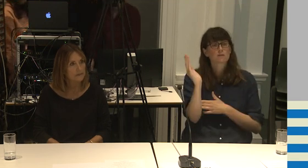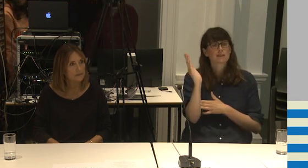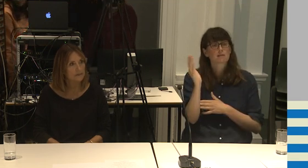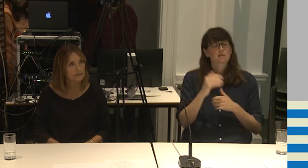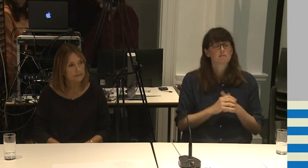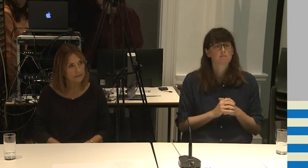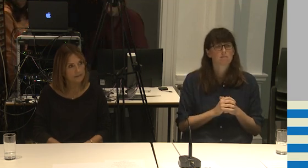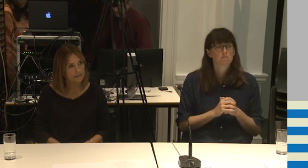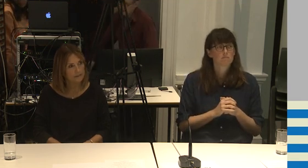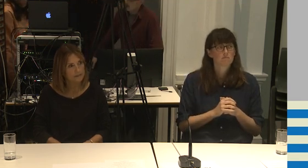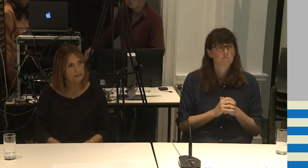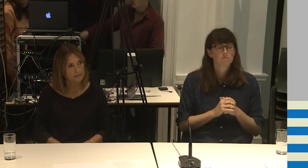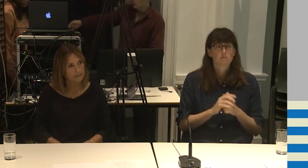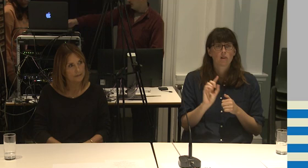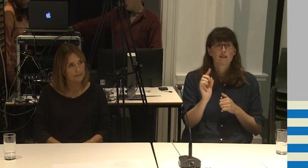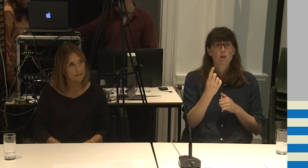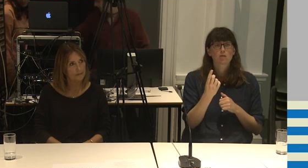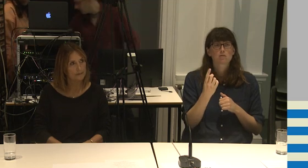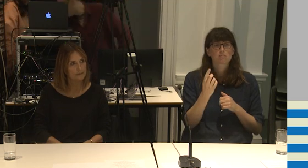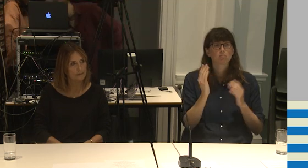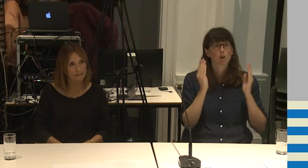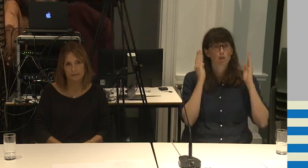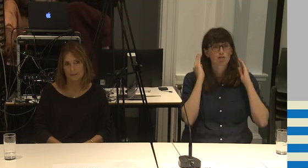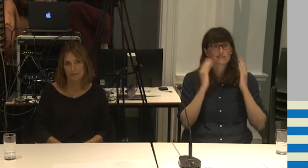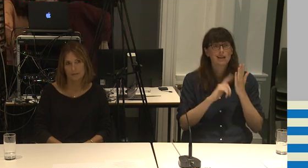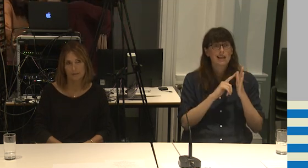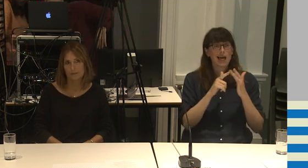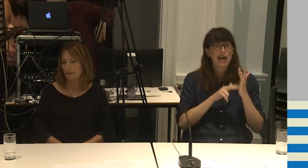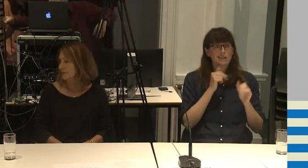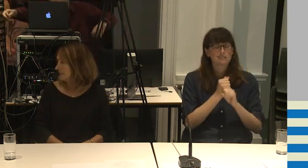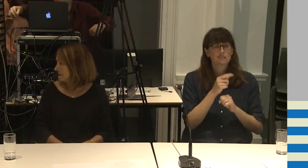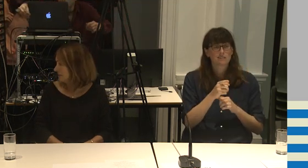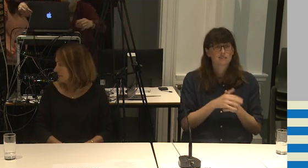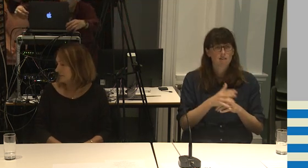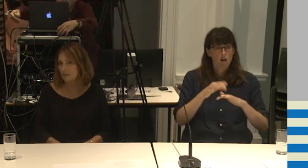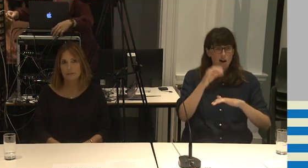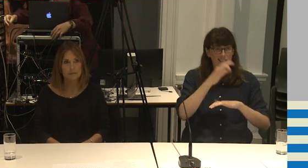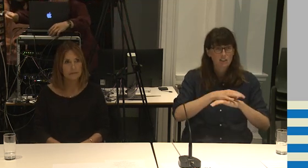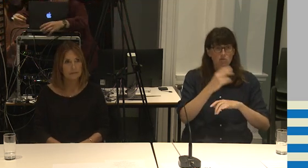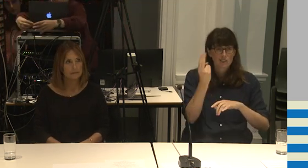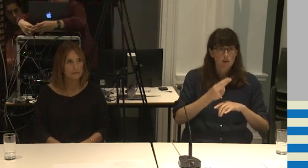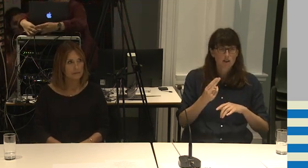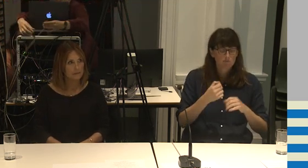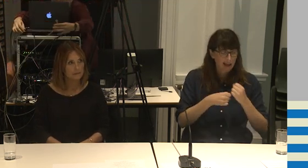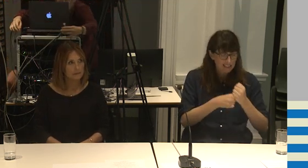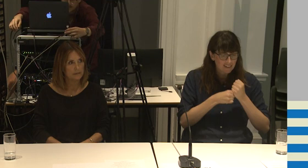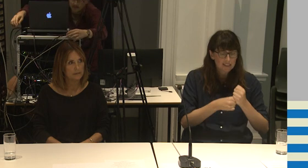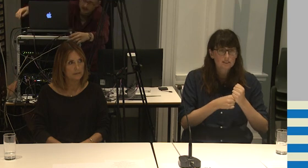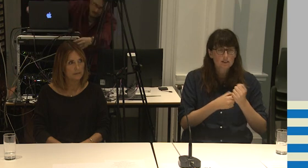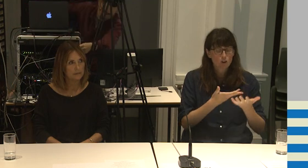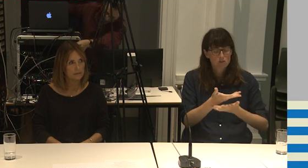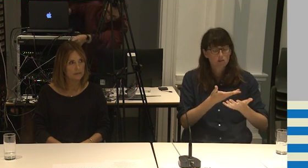quickly. The first speaker will be Chris Laing, who is an architectural designer, activist,